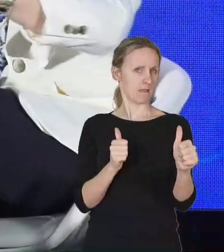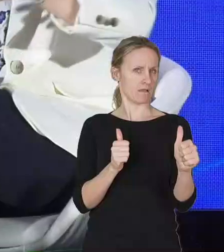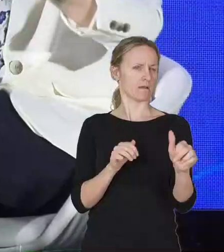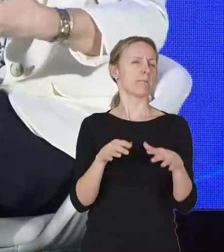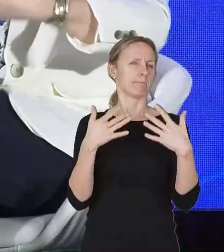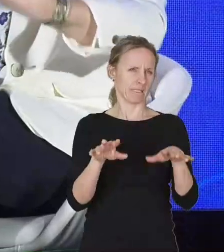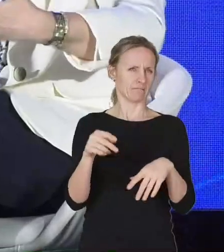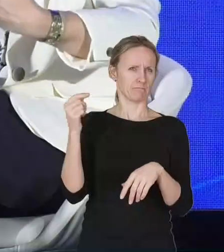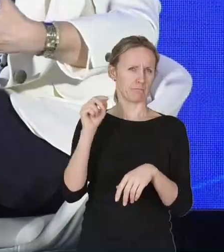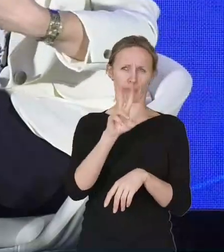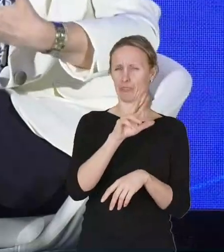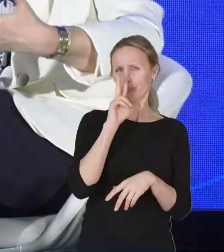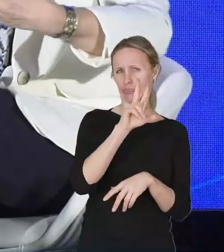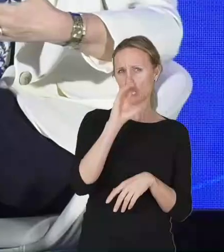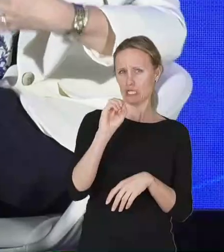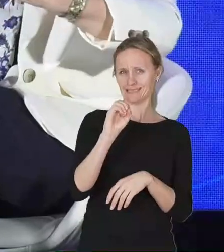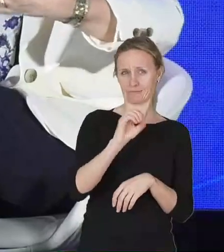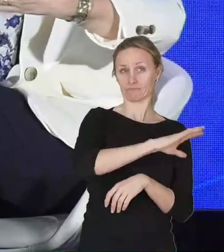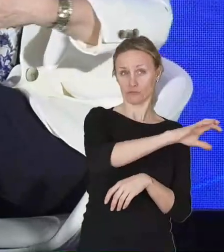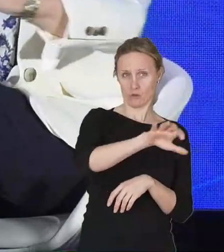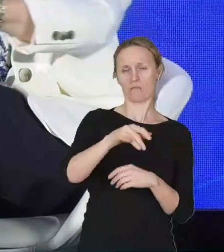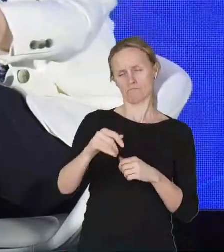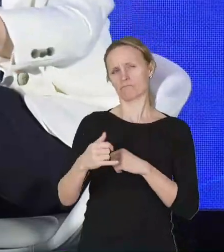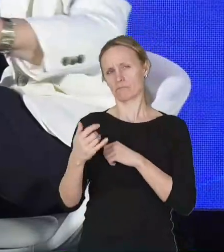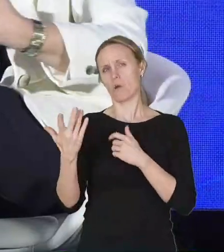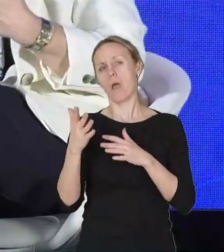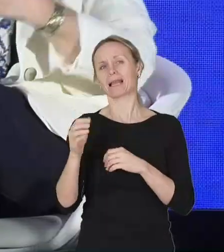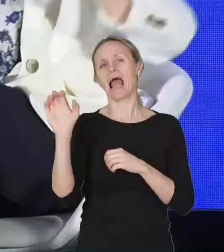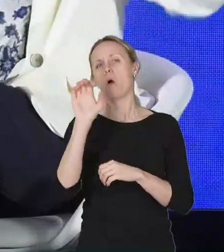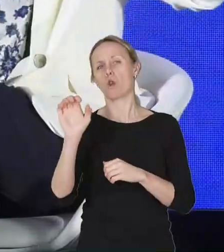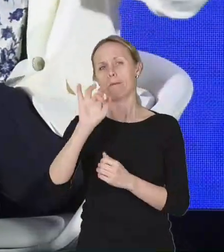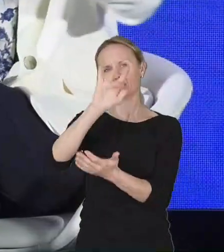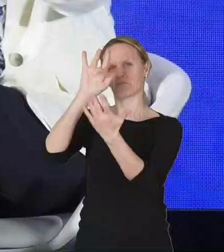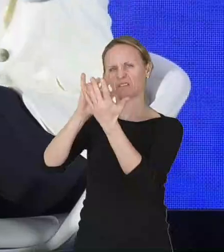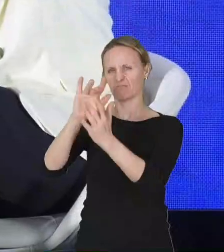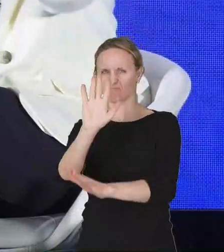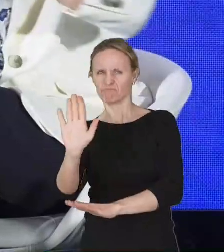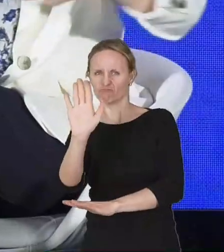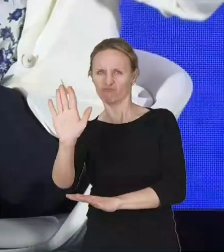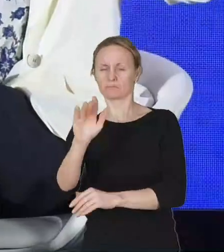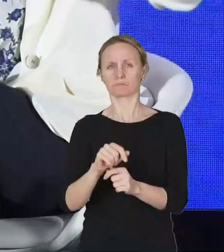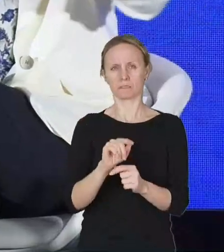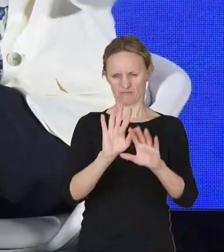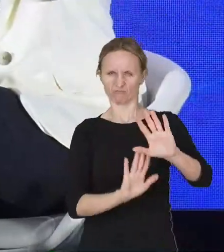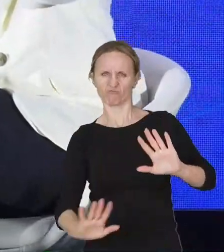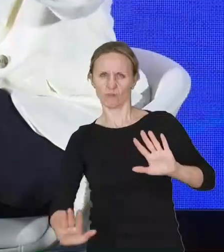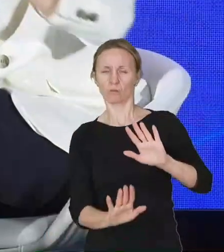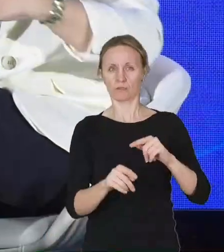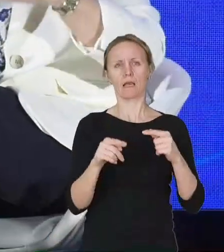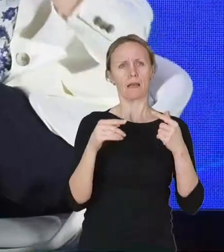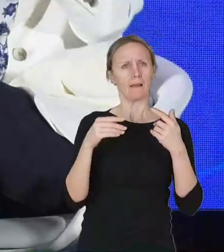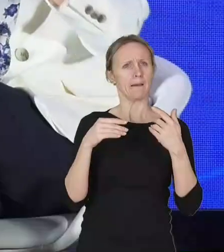you know, they are the countries and regions that are more lagging behind. If you look at the innovation